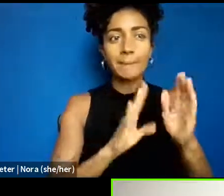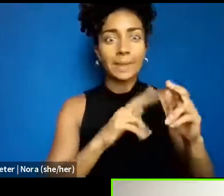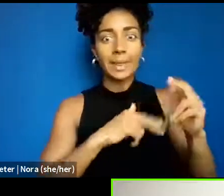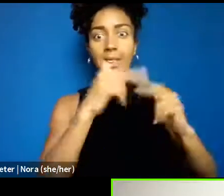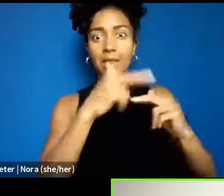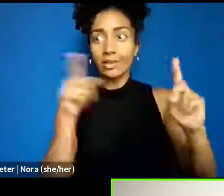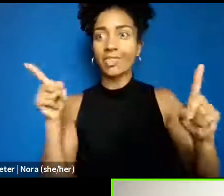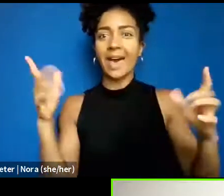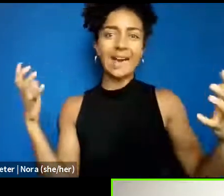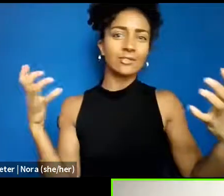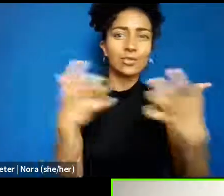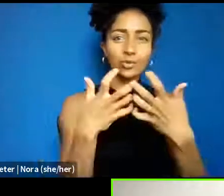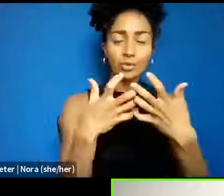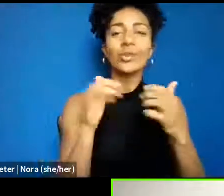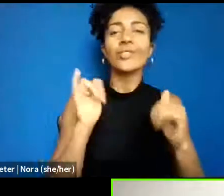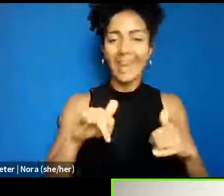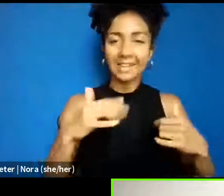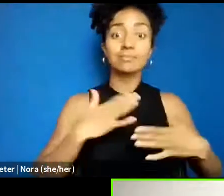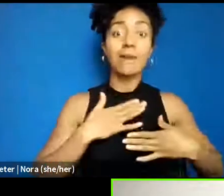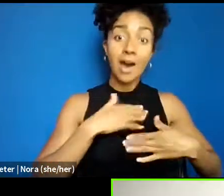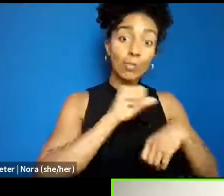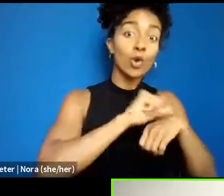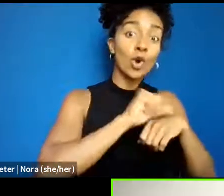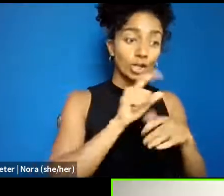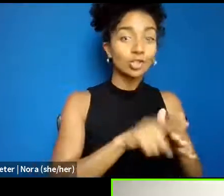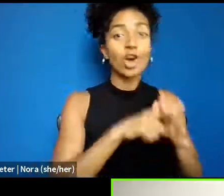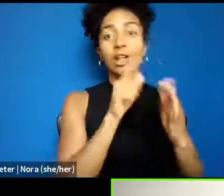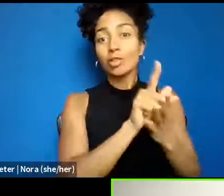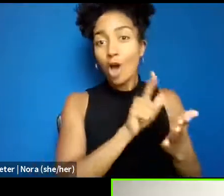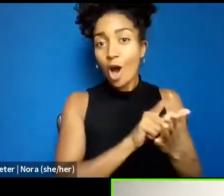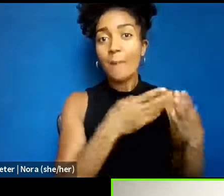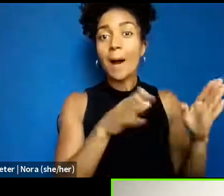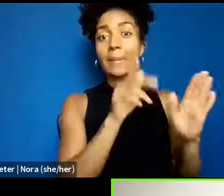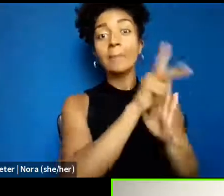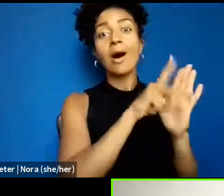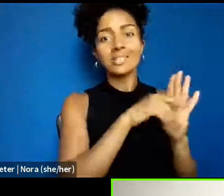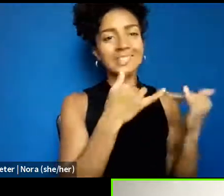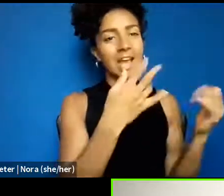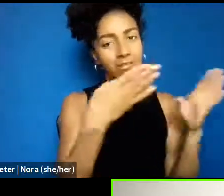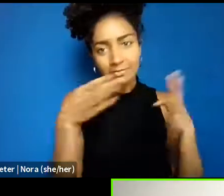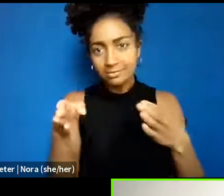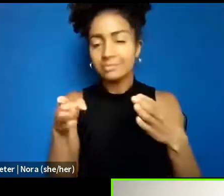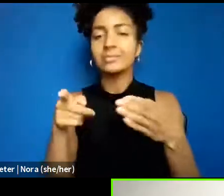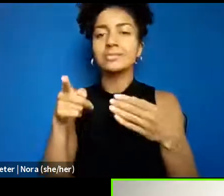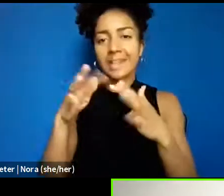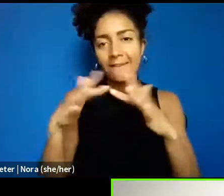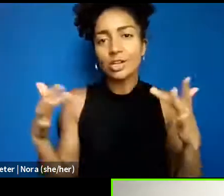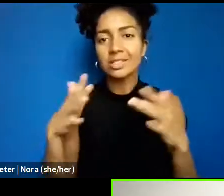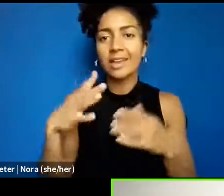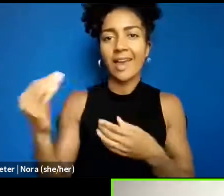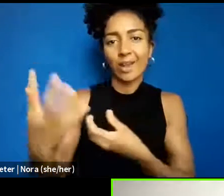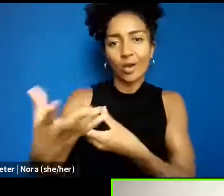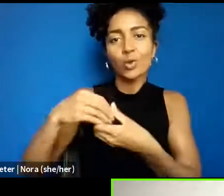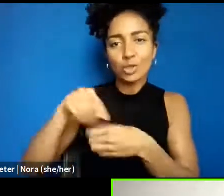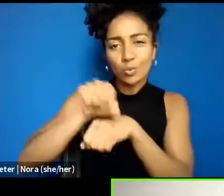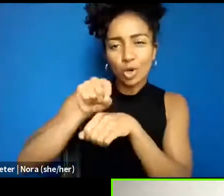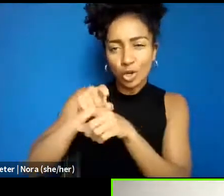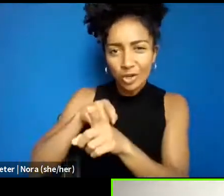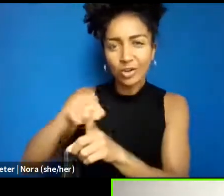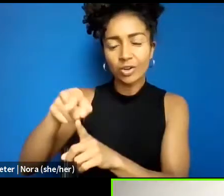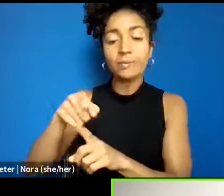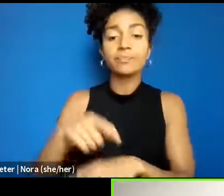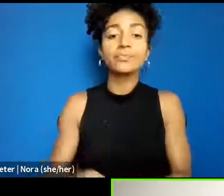public policy work into diversity and inclusion work. So it started off thinking about this in terms of